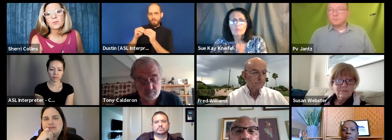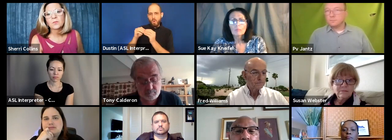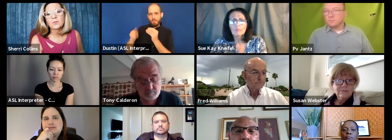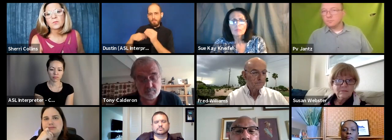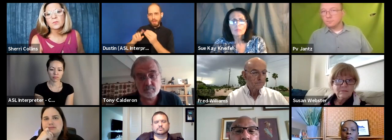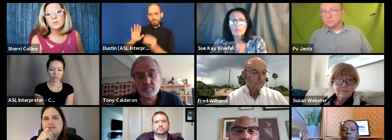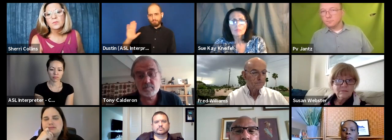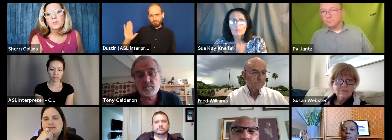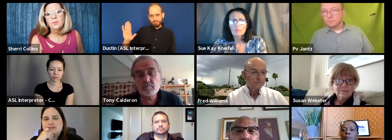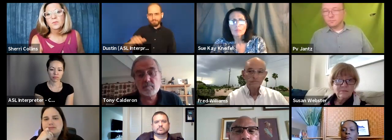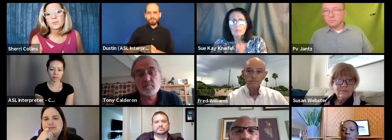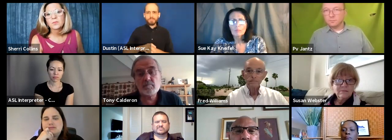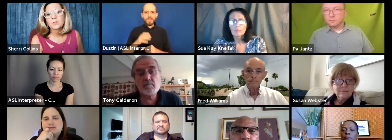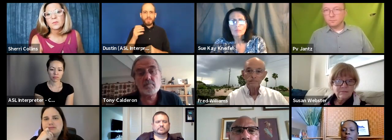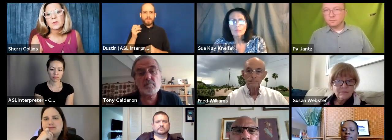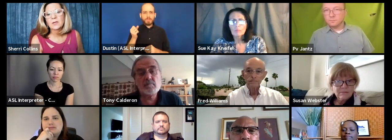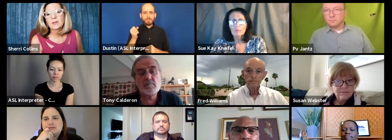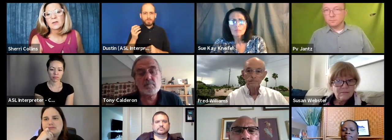So what